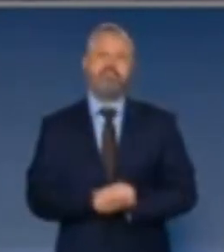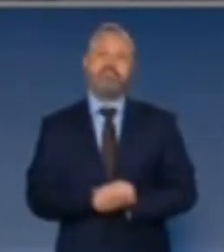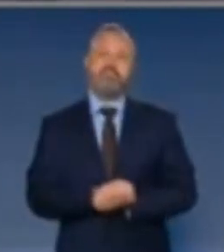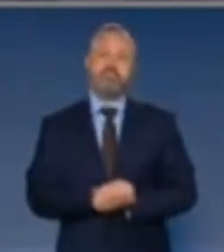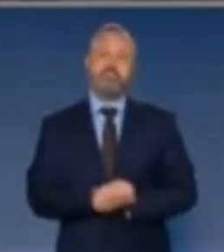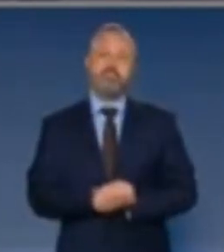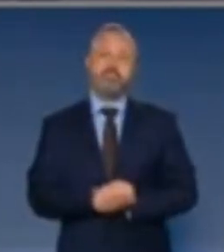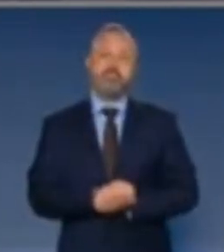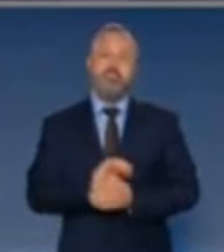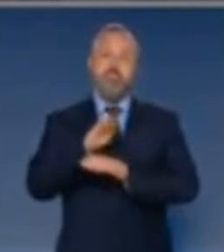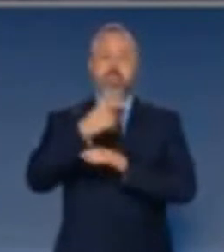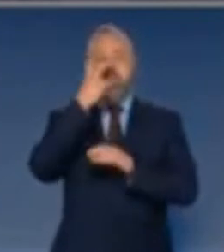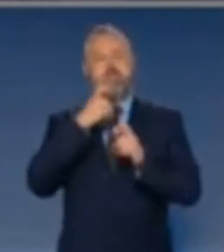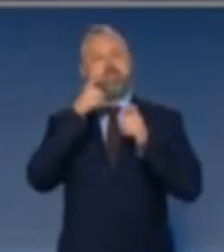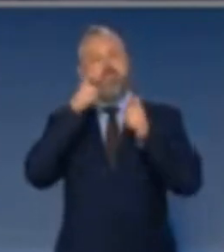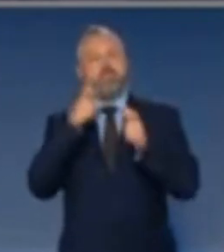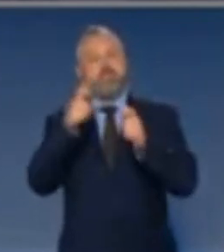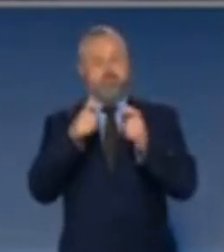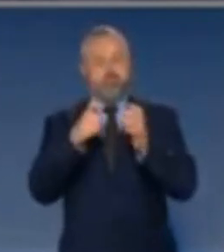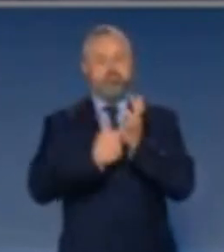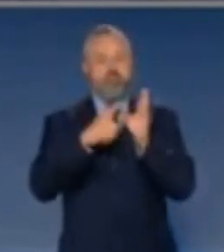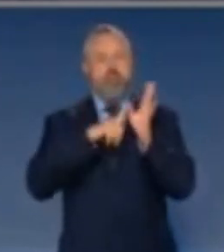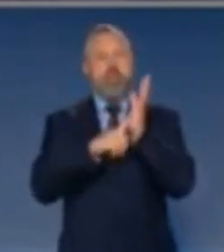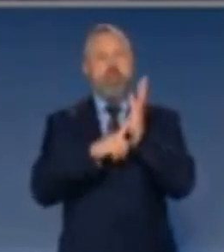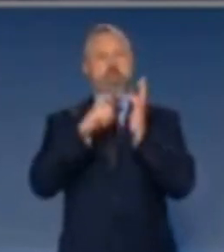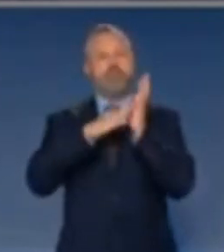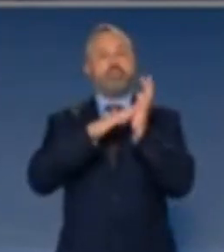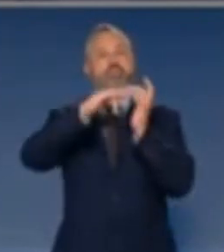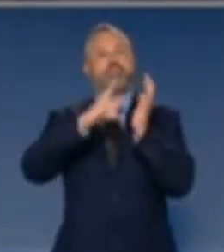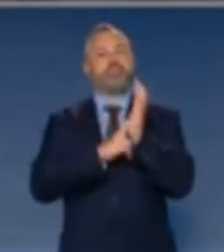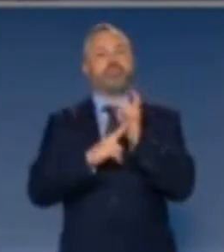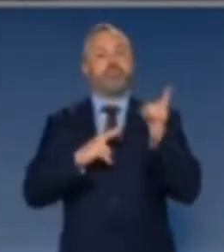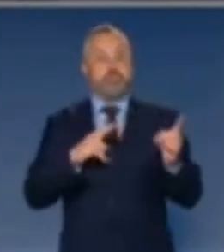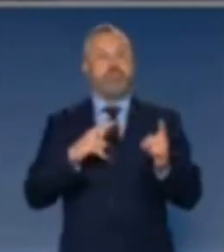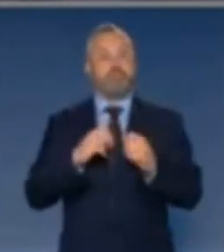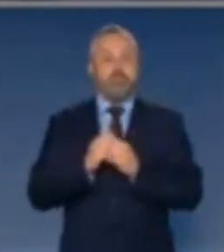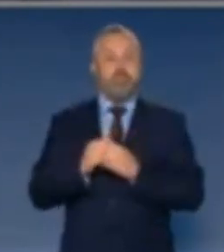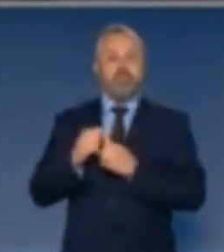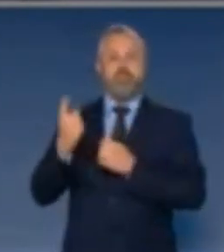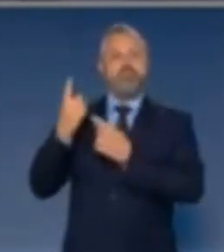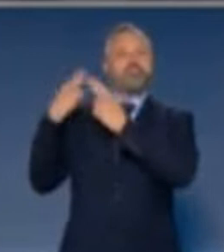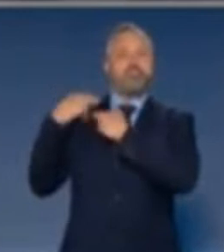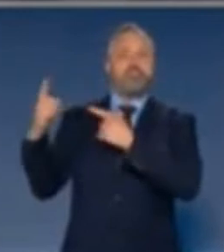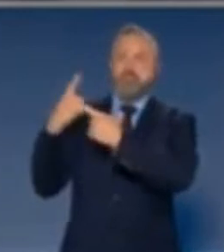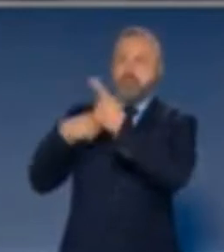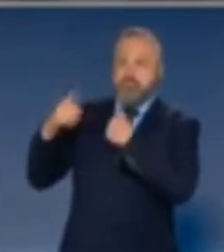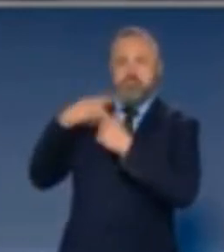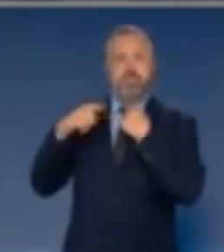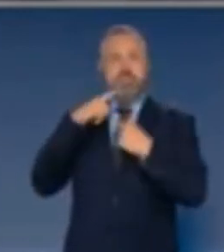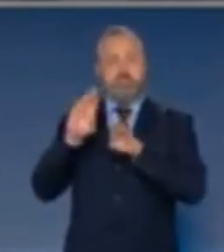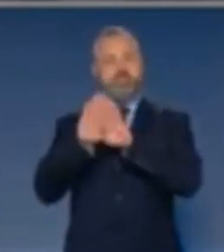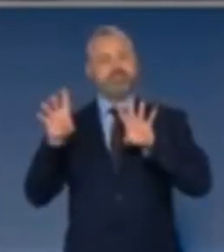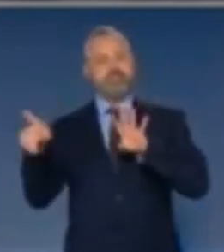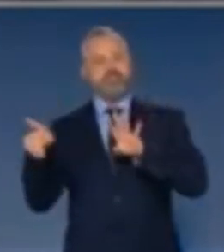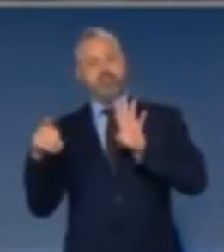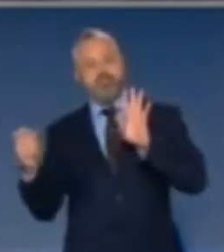the advice that I have is that the Royal Commissioners will be conveying their report to the Governor-General during the course of